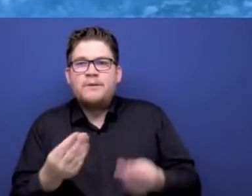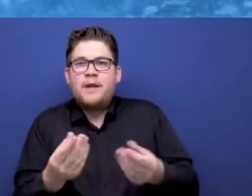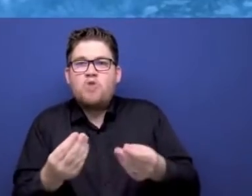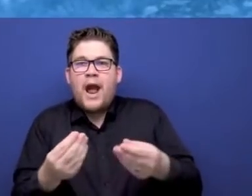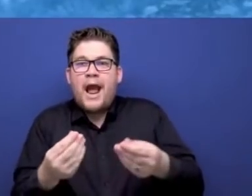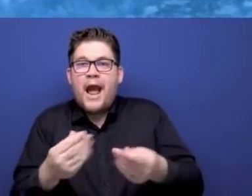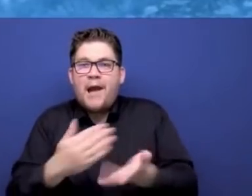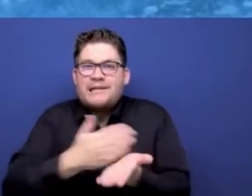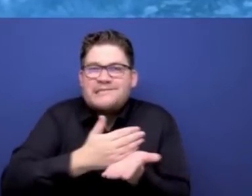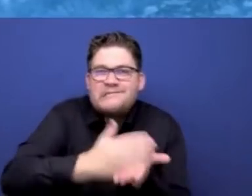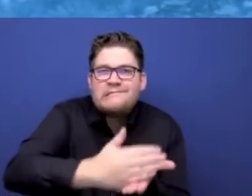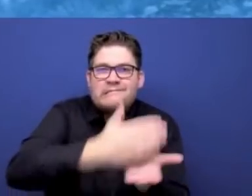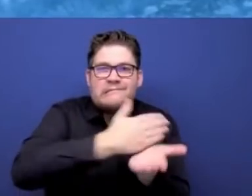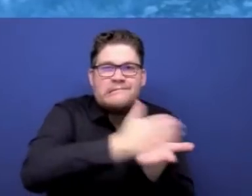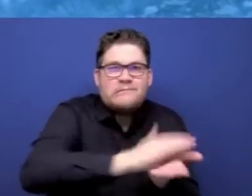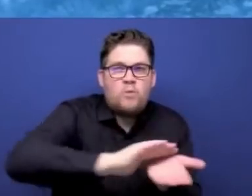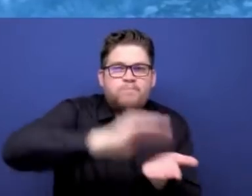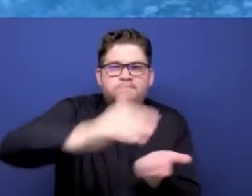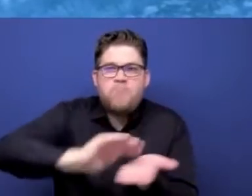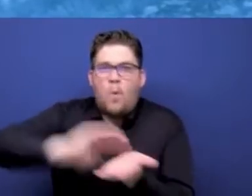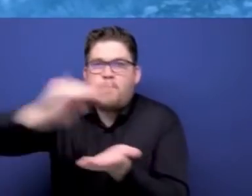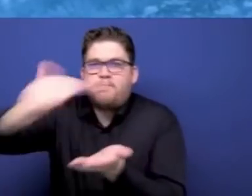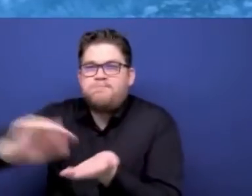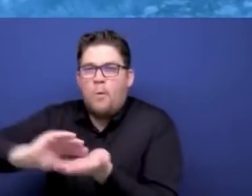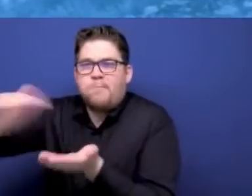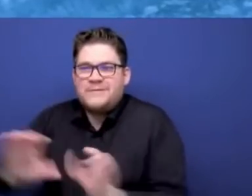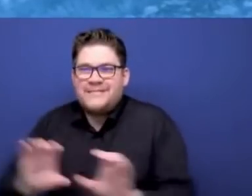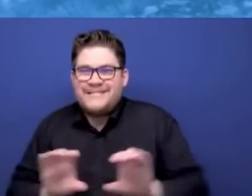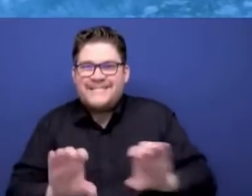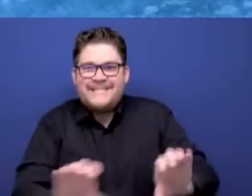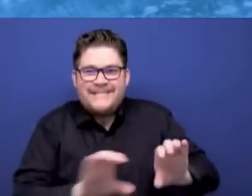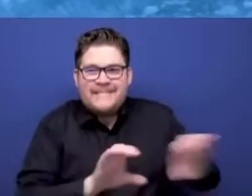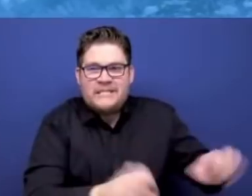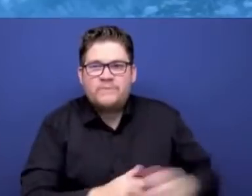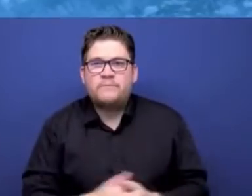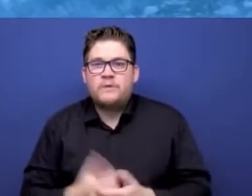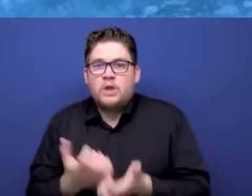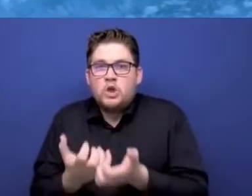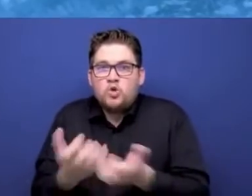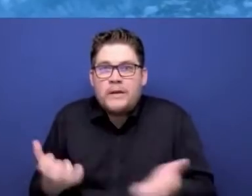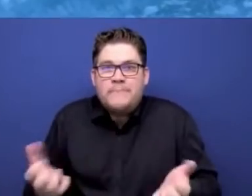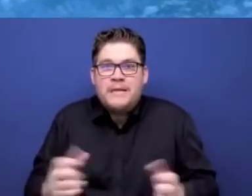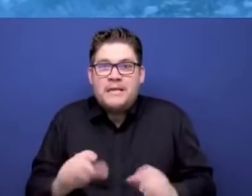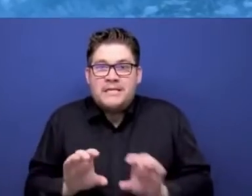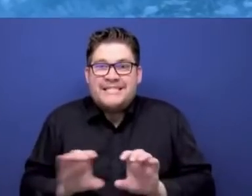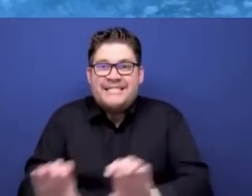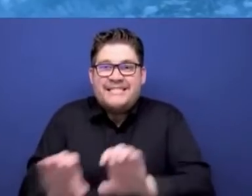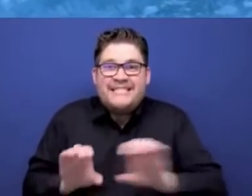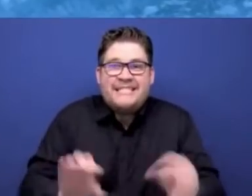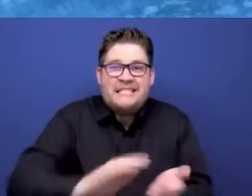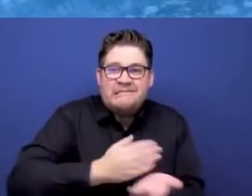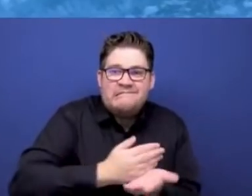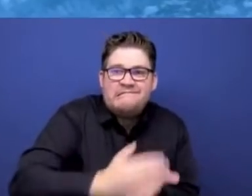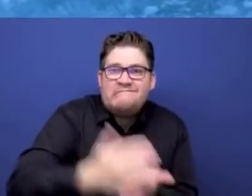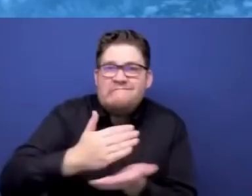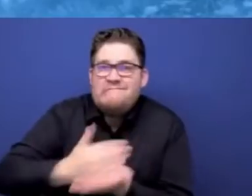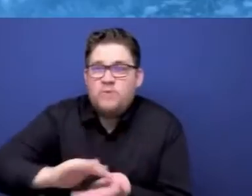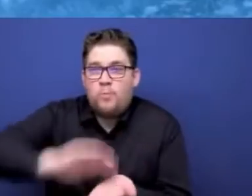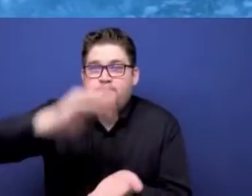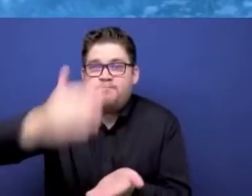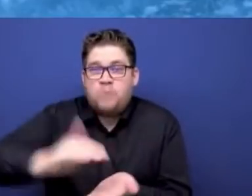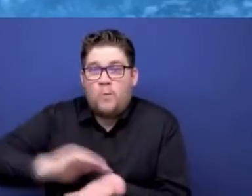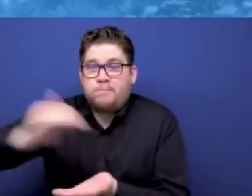up behind that equipment will utilize their water sources, digging into the ground,